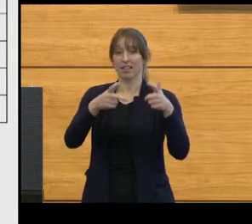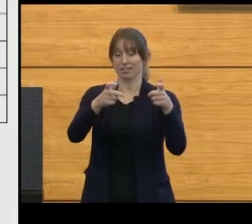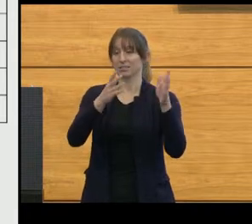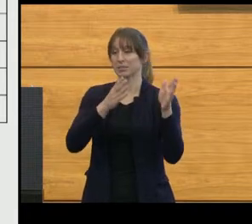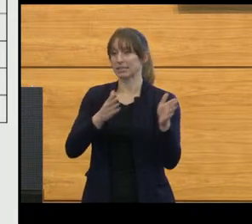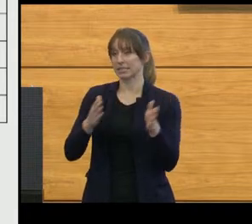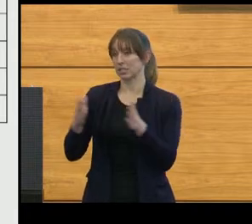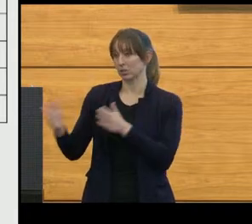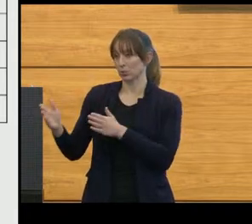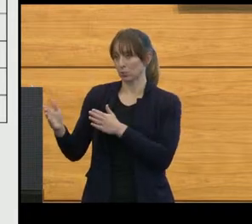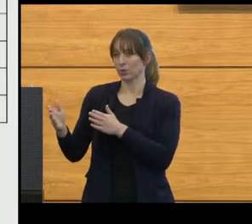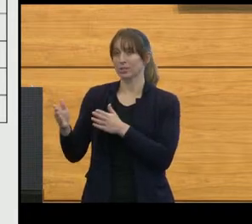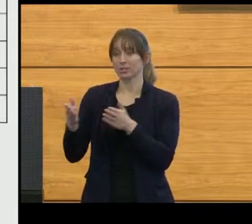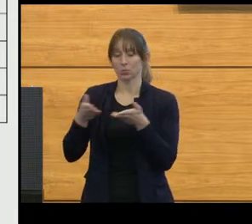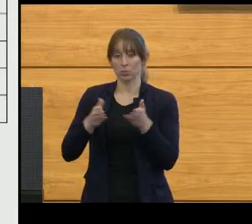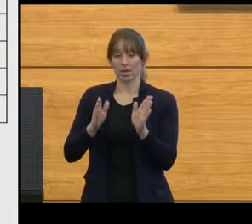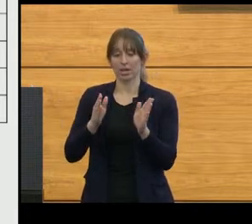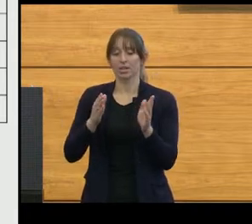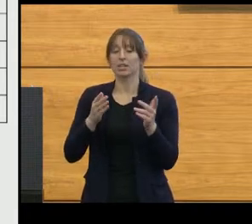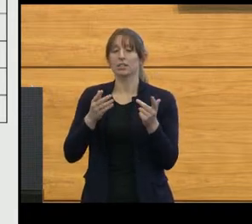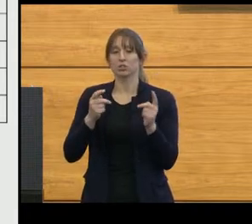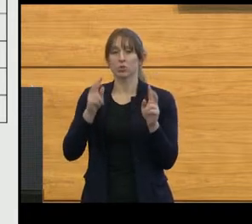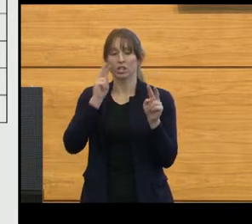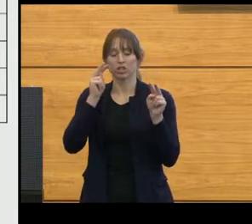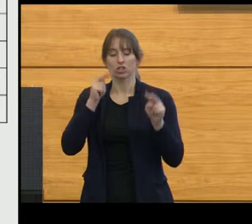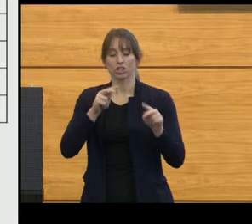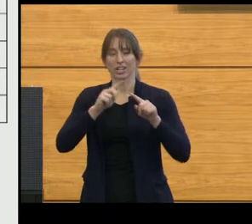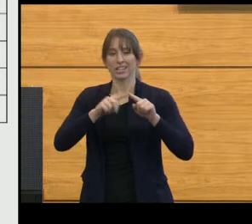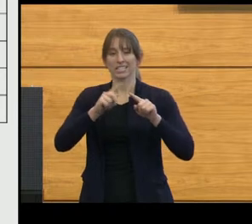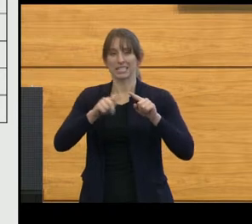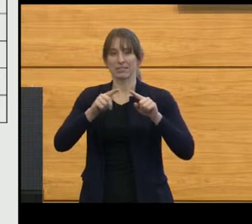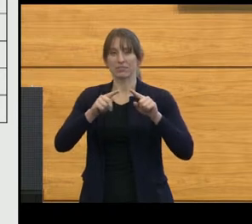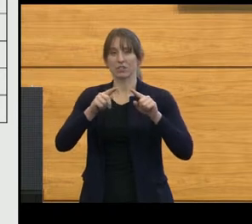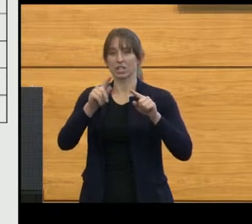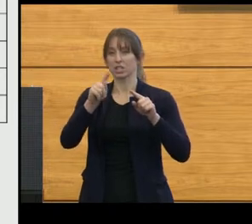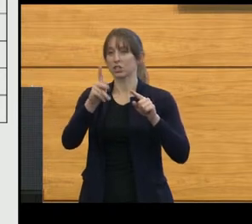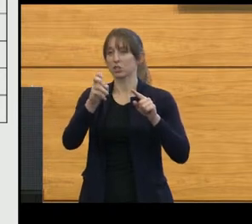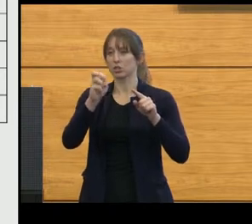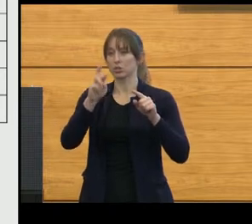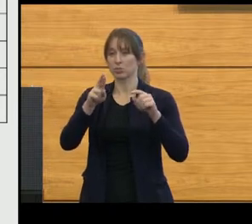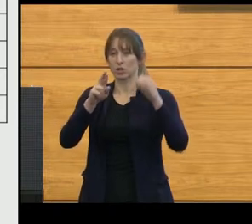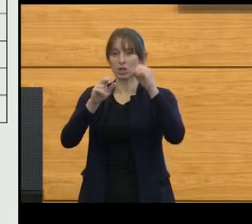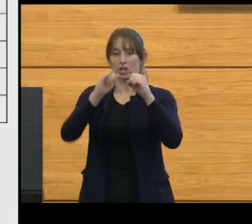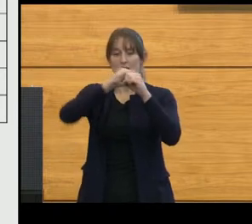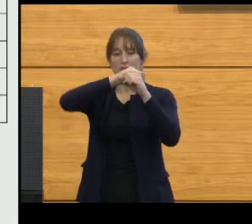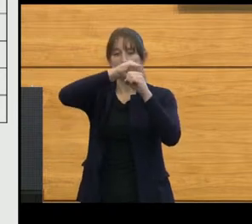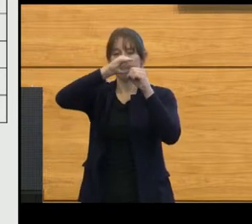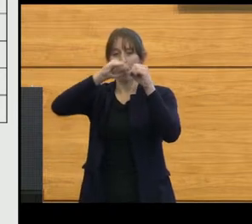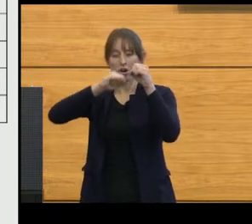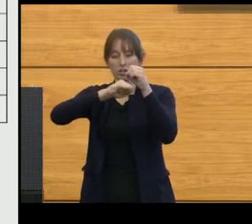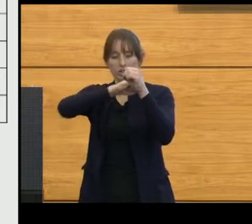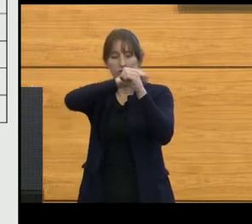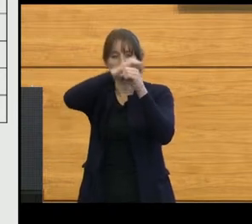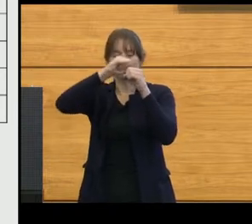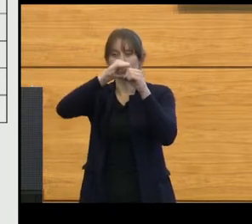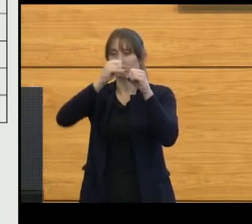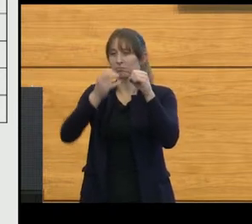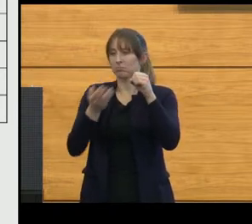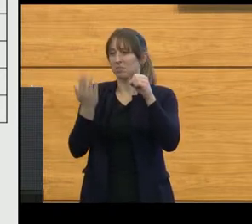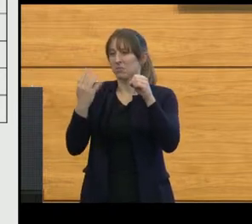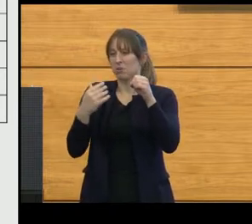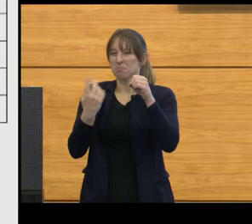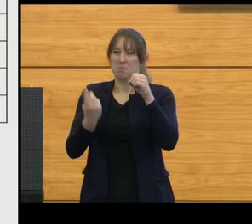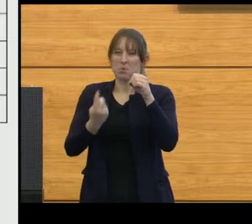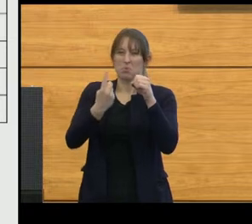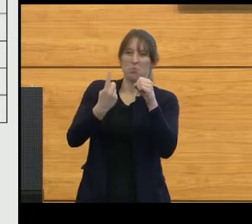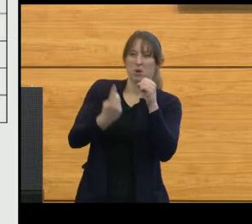Raman technology to actually look at tumor margins while we were resecting them. Initially, it took us usually an hour or two to be